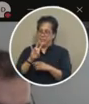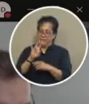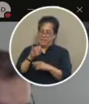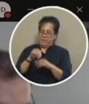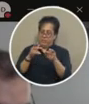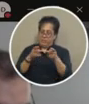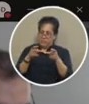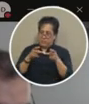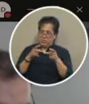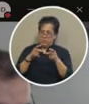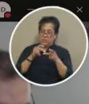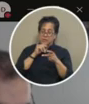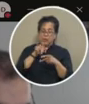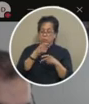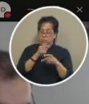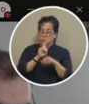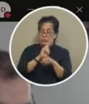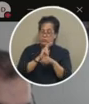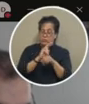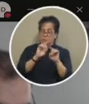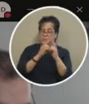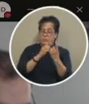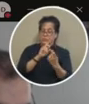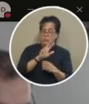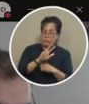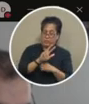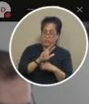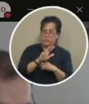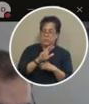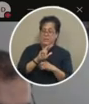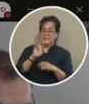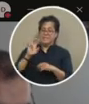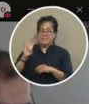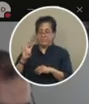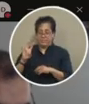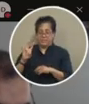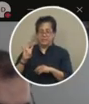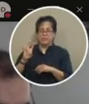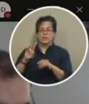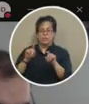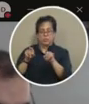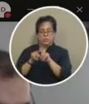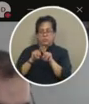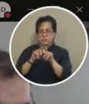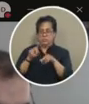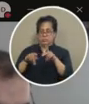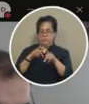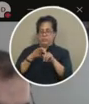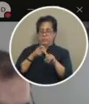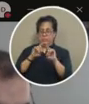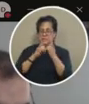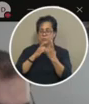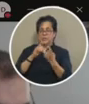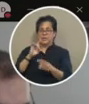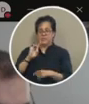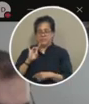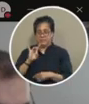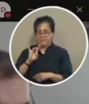there will get used by not only 3 and 7, but also by people from 8.